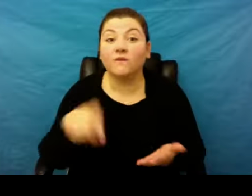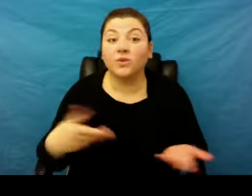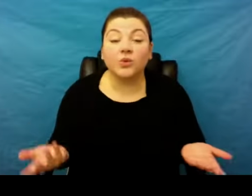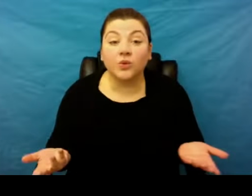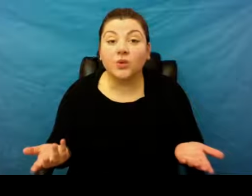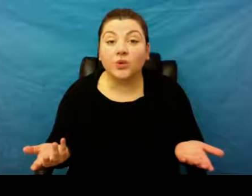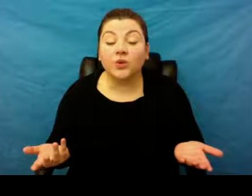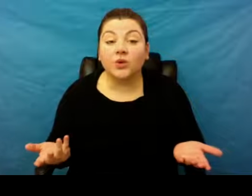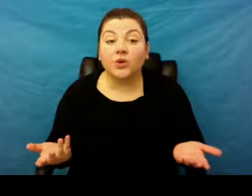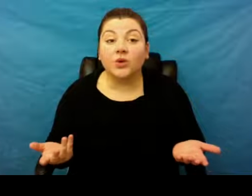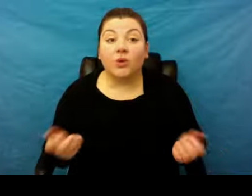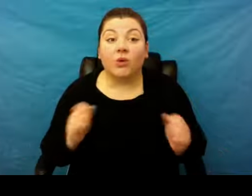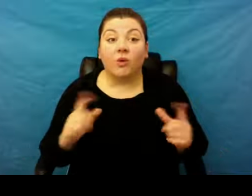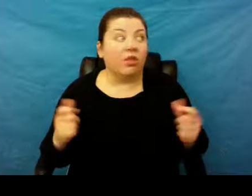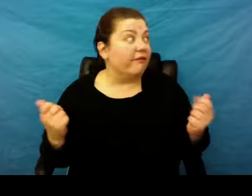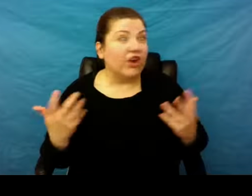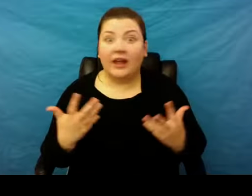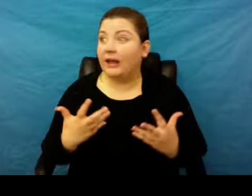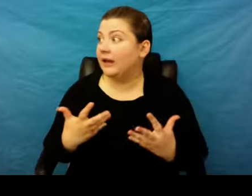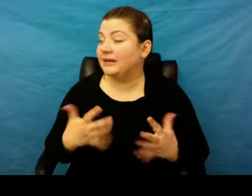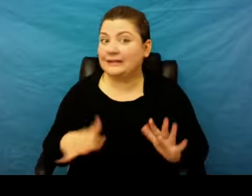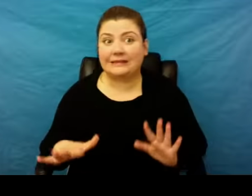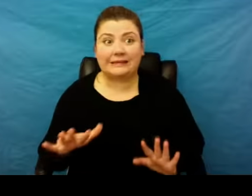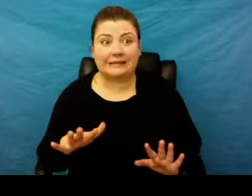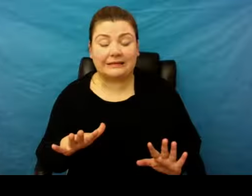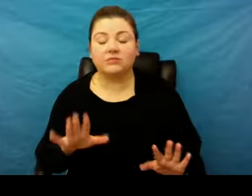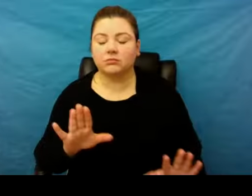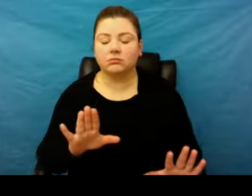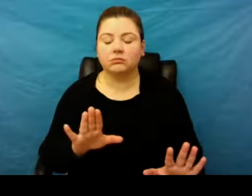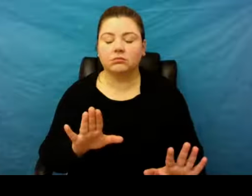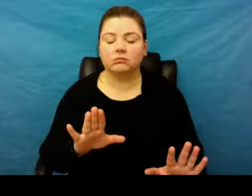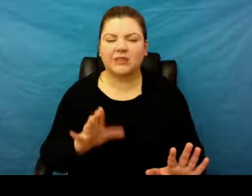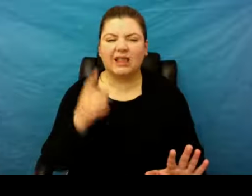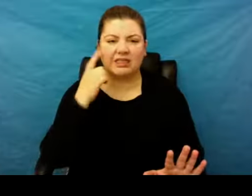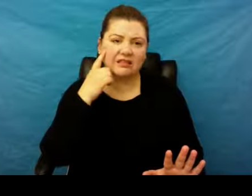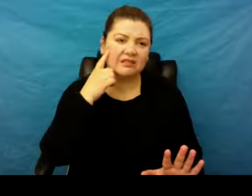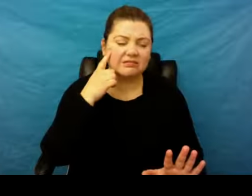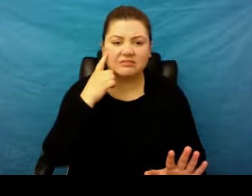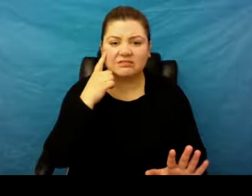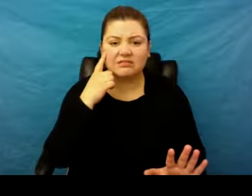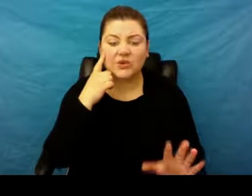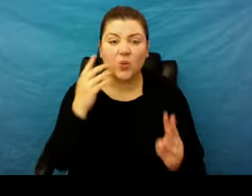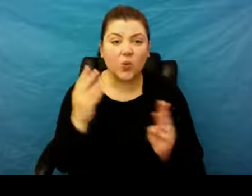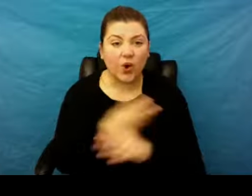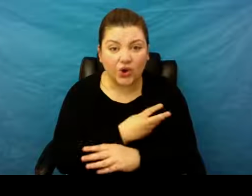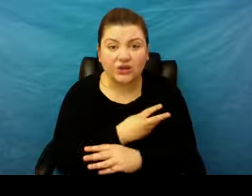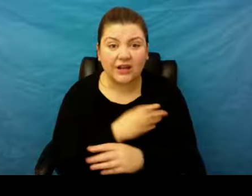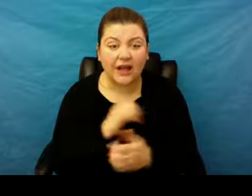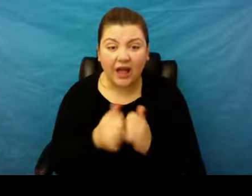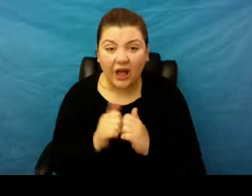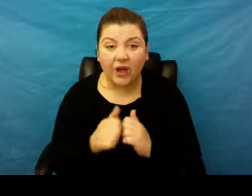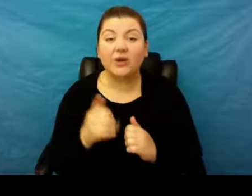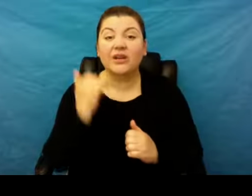It's a time when we're all really scared. And I think it's what makes it worse is to when you